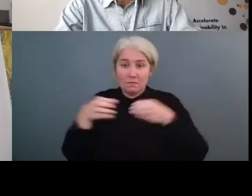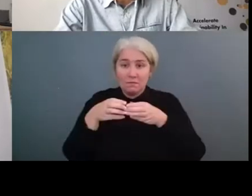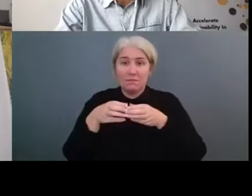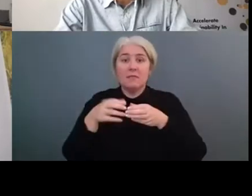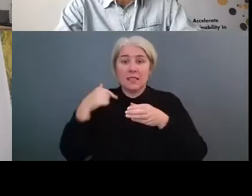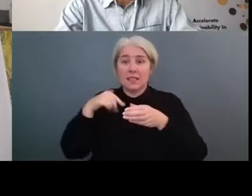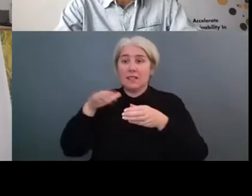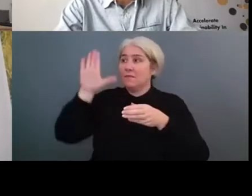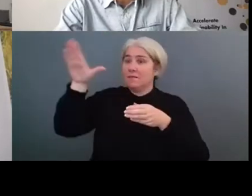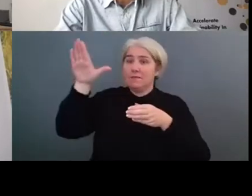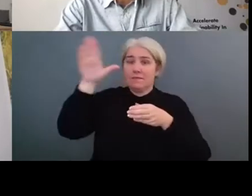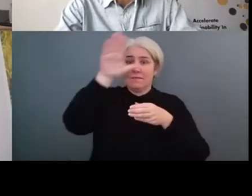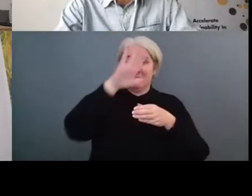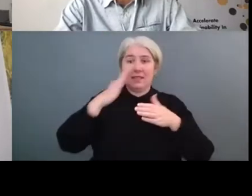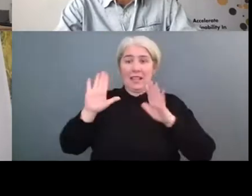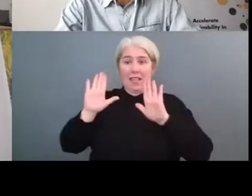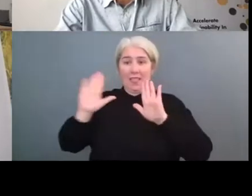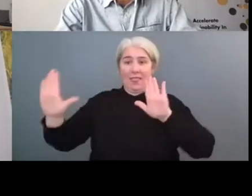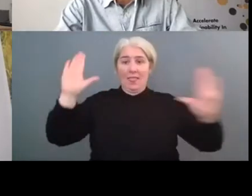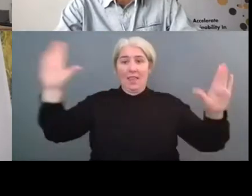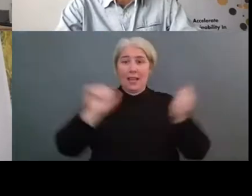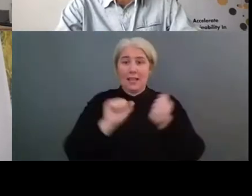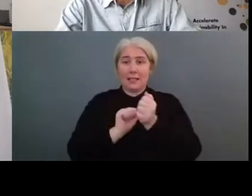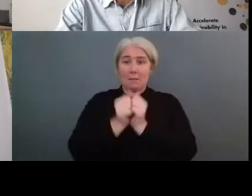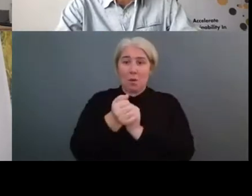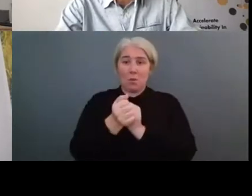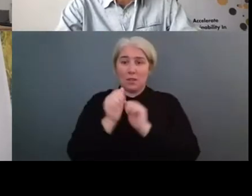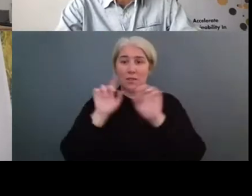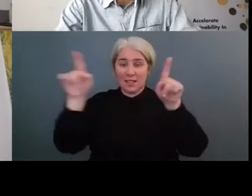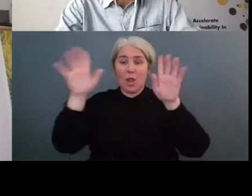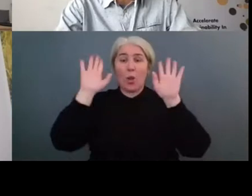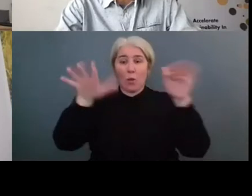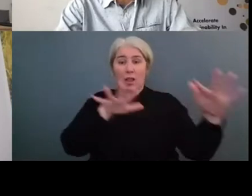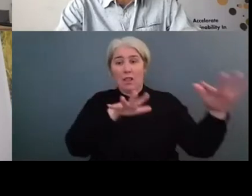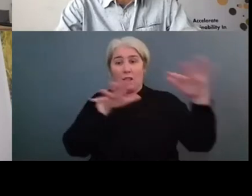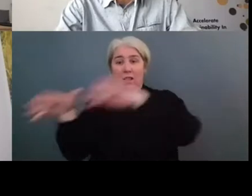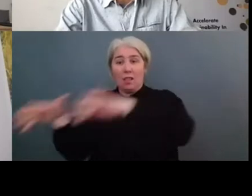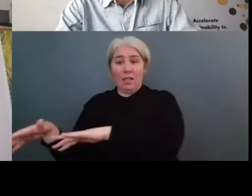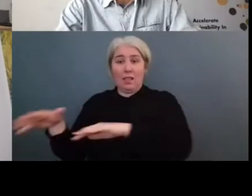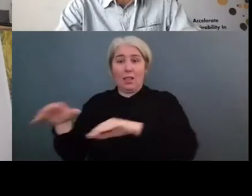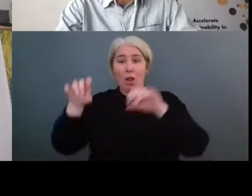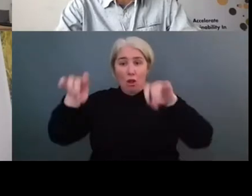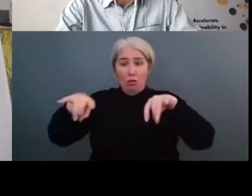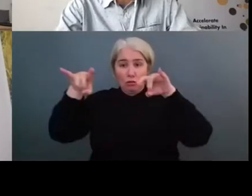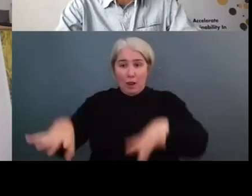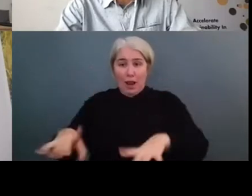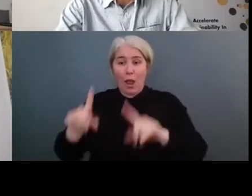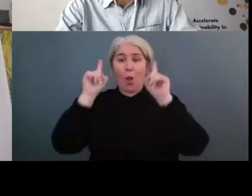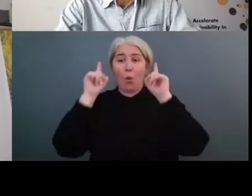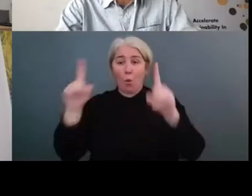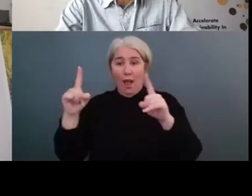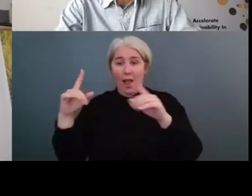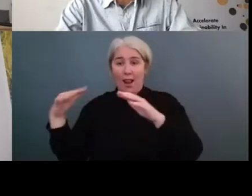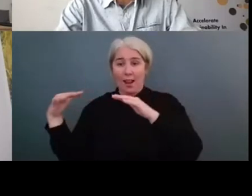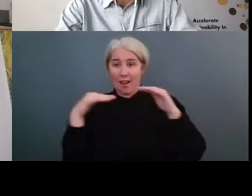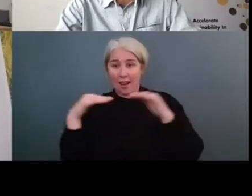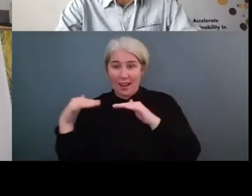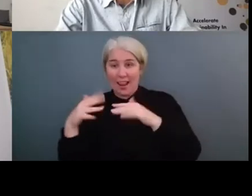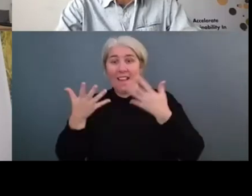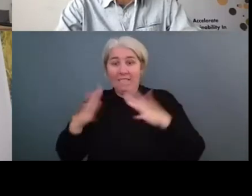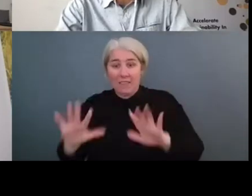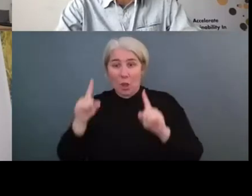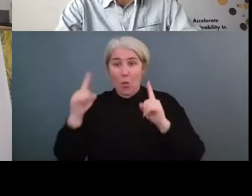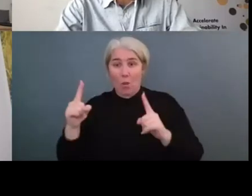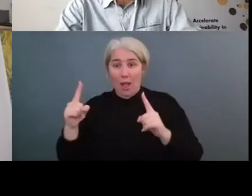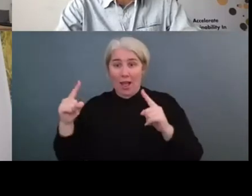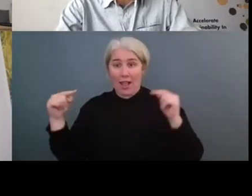said, so now we have a game in Australia, one game, and go there. And afterwards we go to South America for